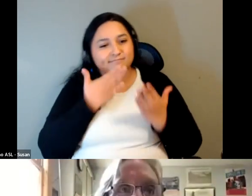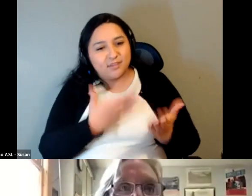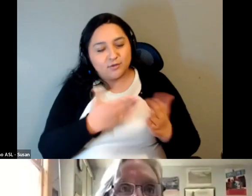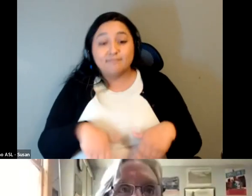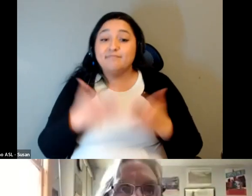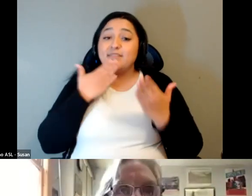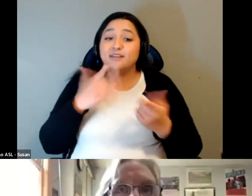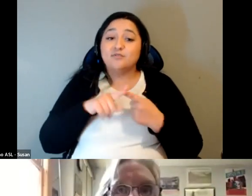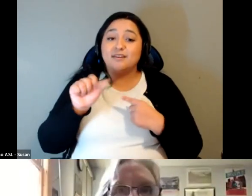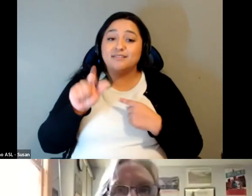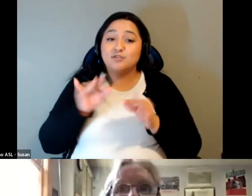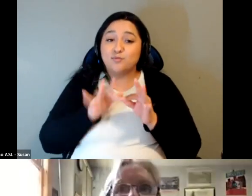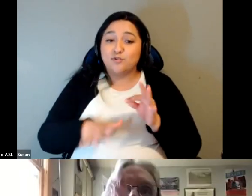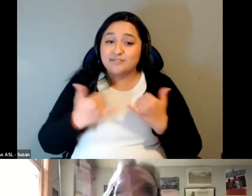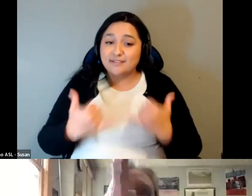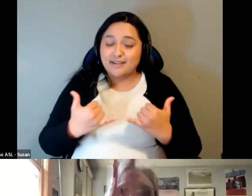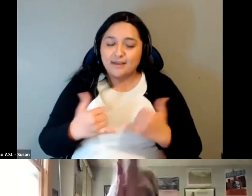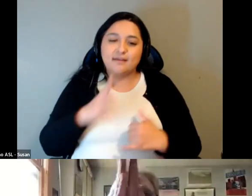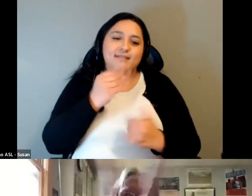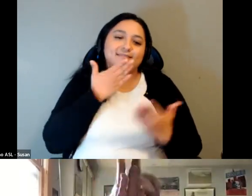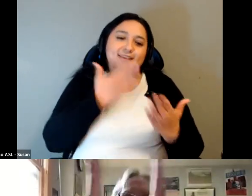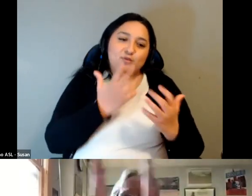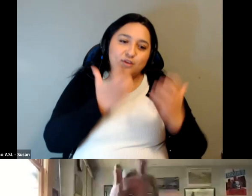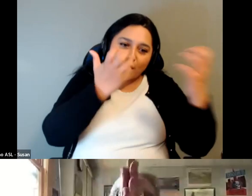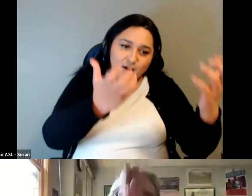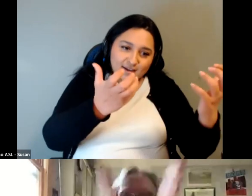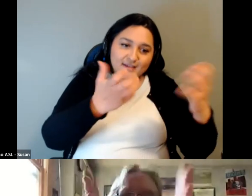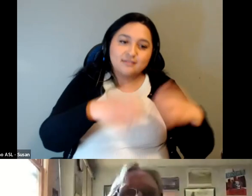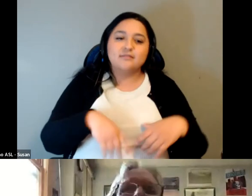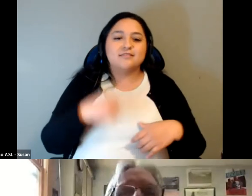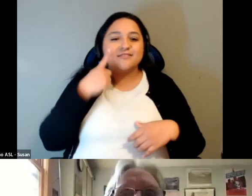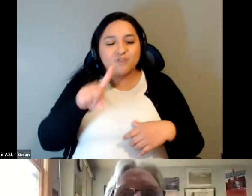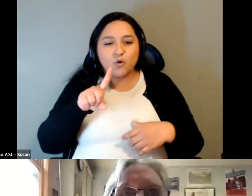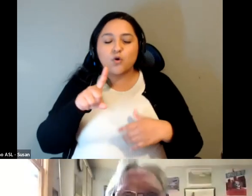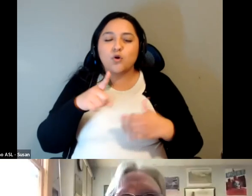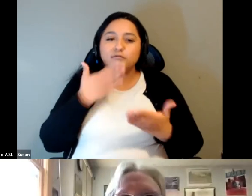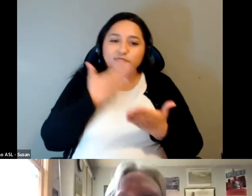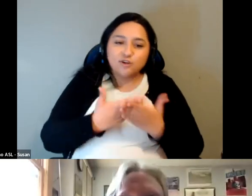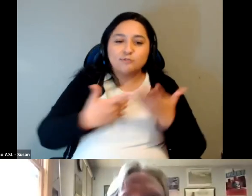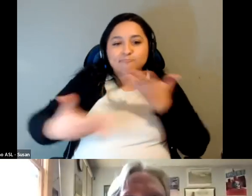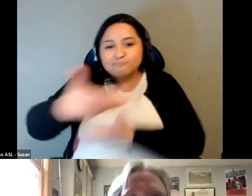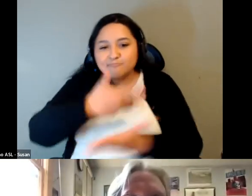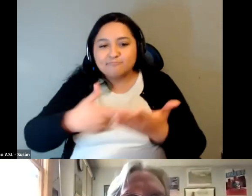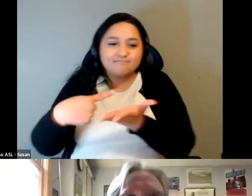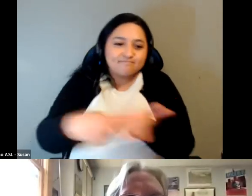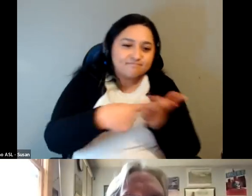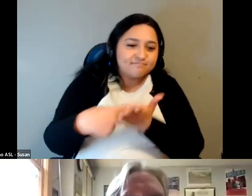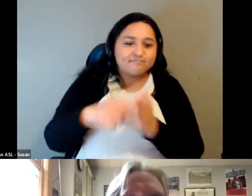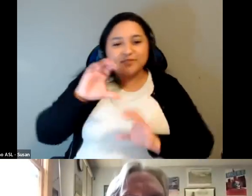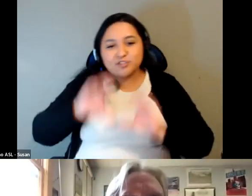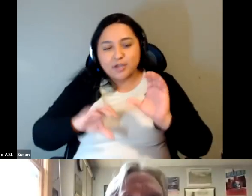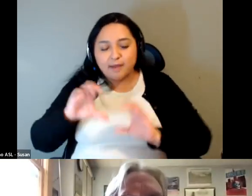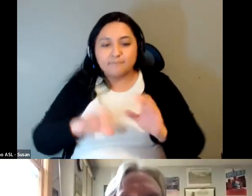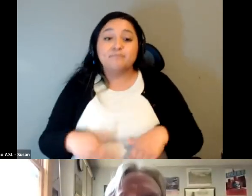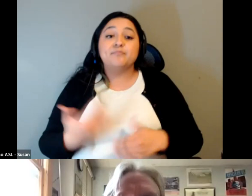ASL interpreters for today and want to thank the audience for a dynamic conversation and chat. Like I mentioned, we will